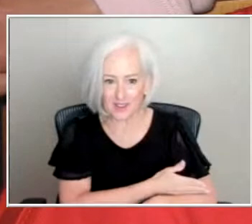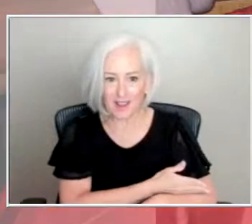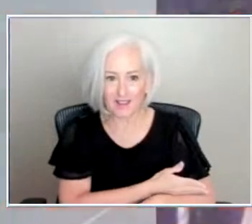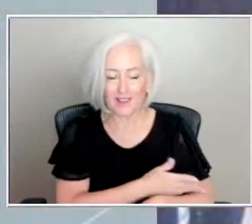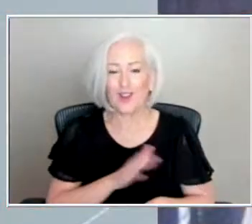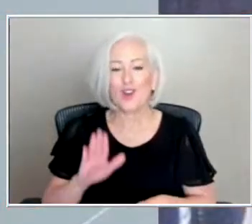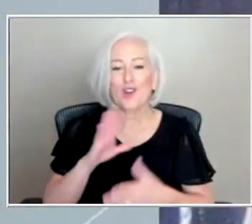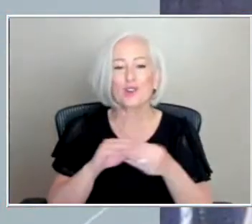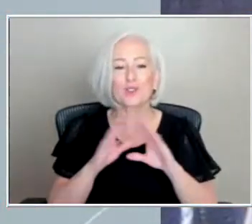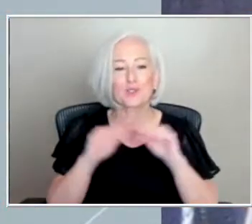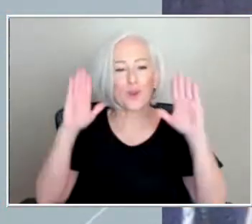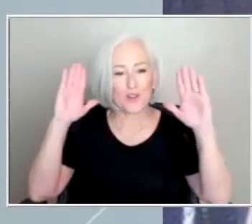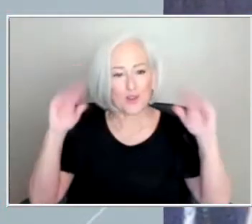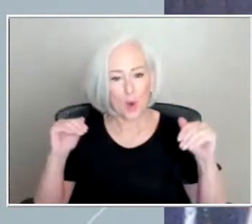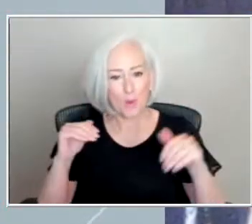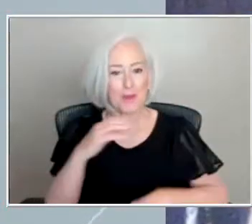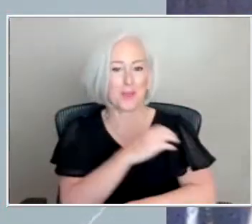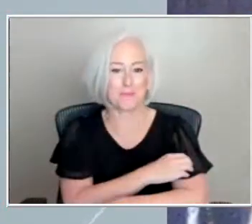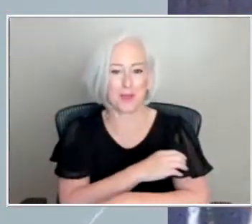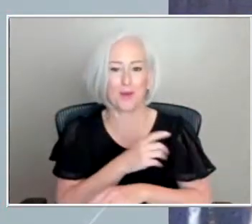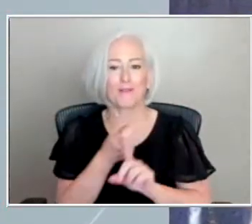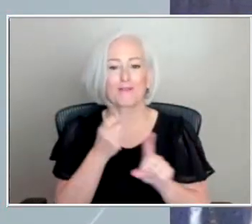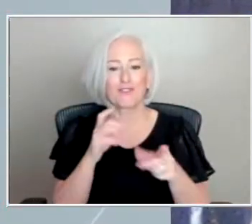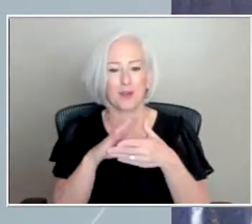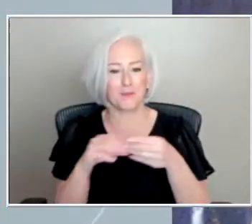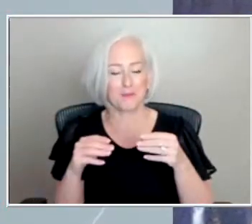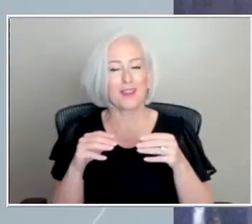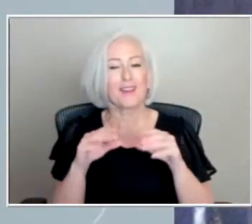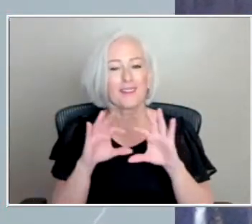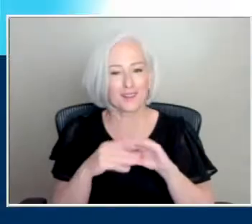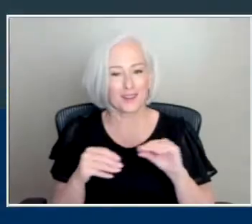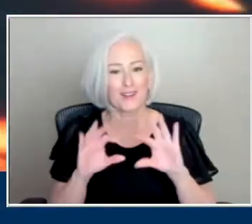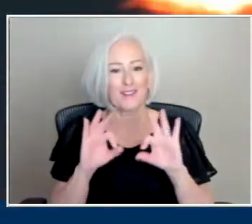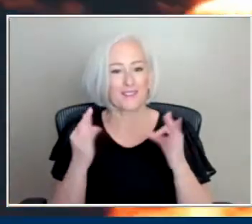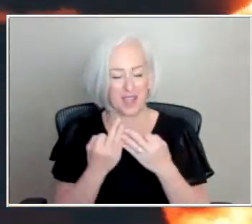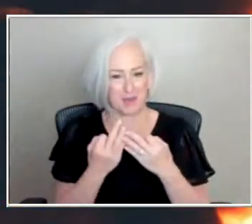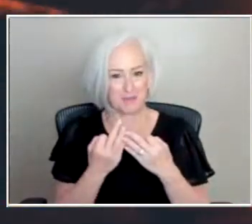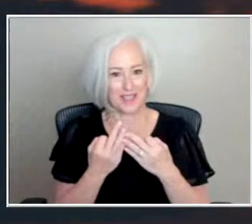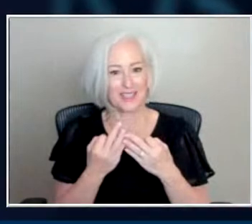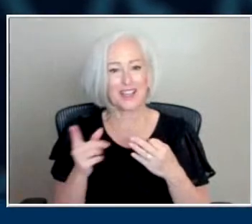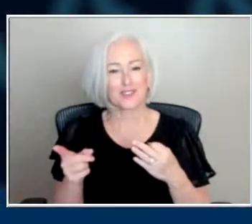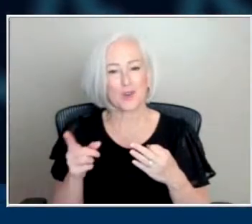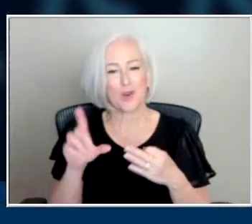and the power of family as she faced a bleak diagnosis.